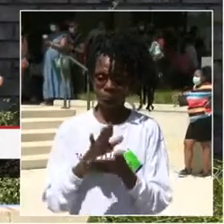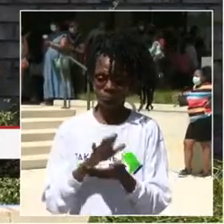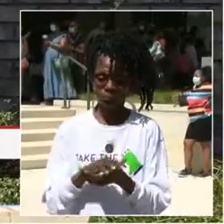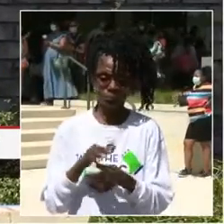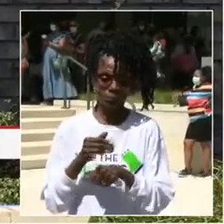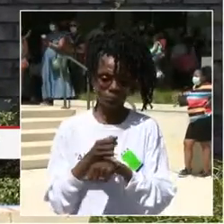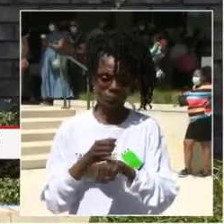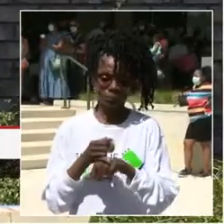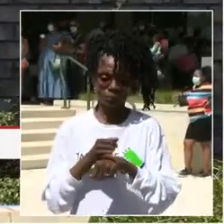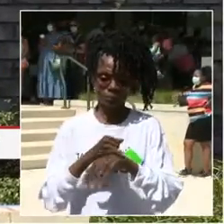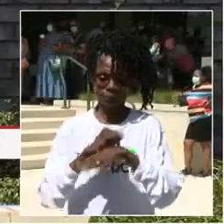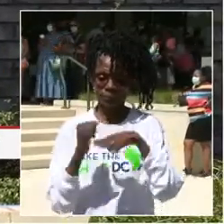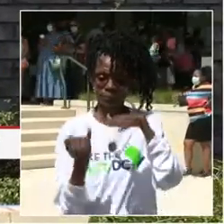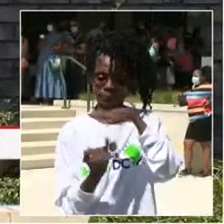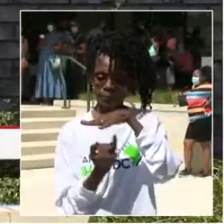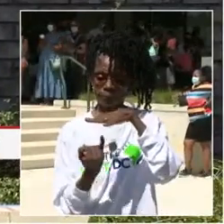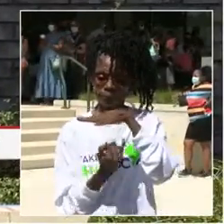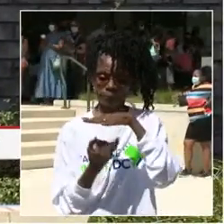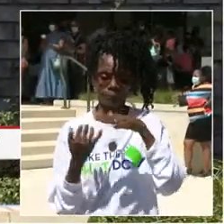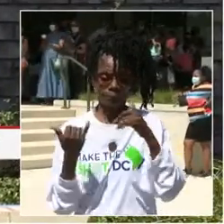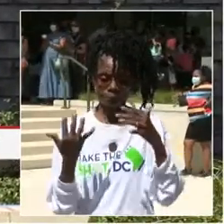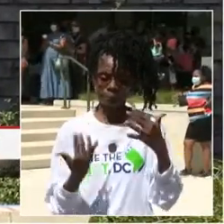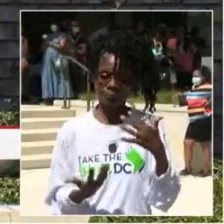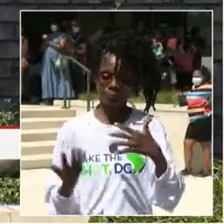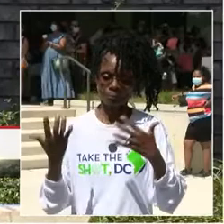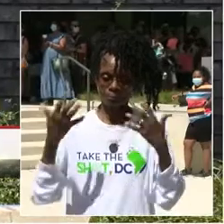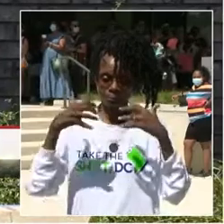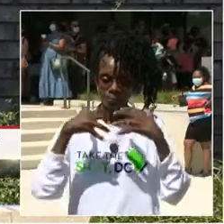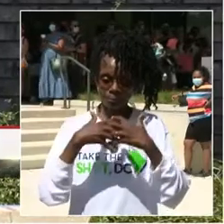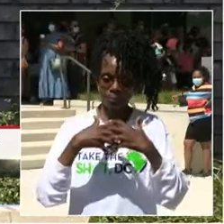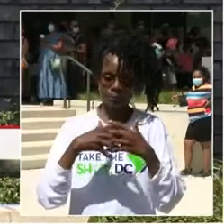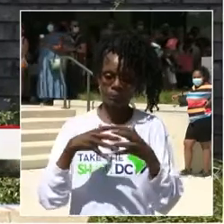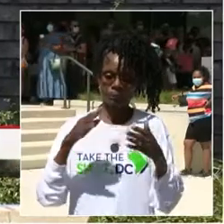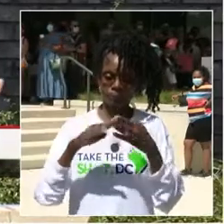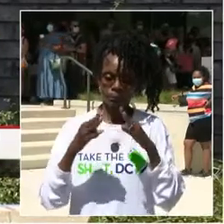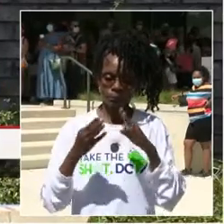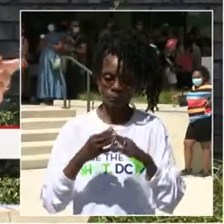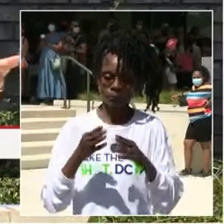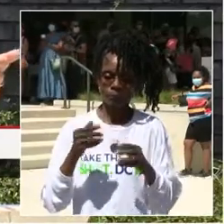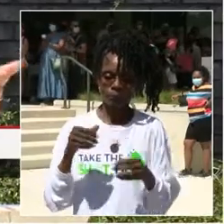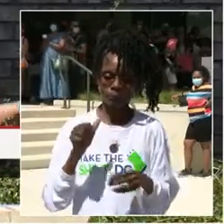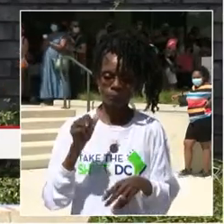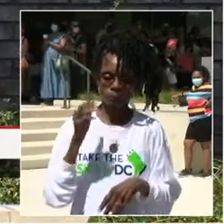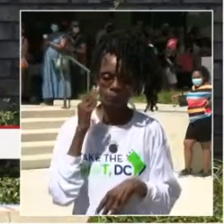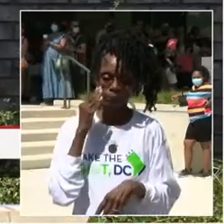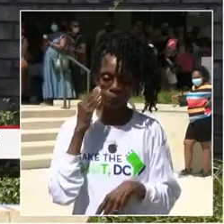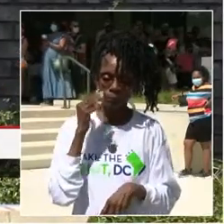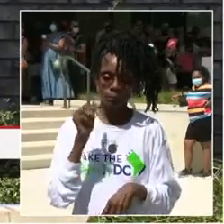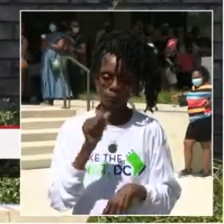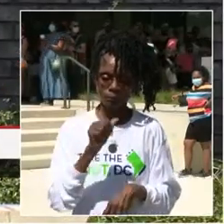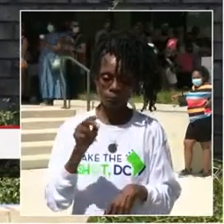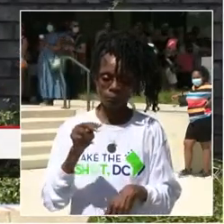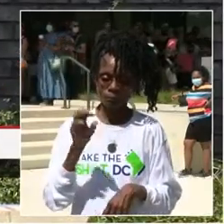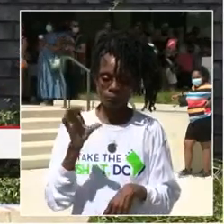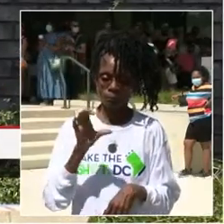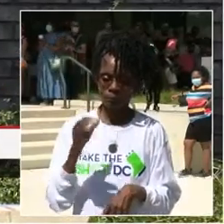the fabric of the neighborhood. And I know that we have some of our ANC commissioners here, Commissioner Nigro, Commissioner Eichler, who we're going to hear from in just a little bit. But I also want to